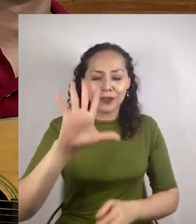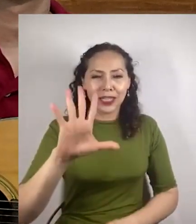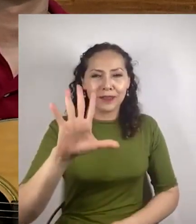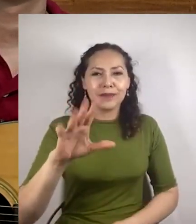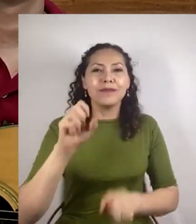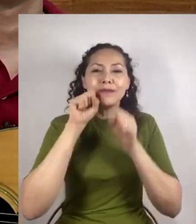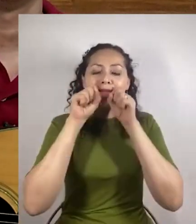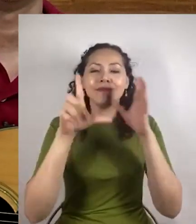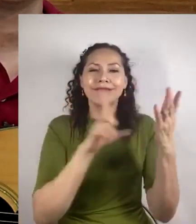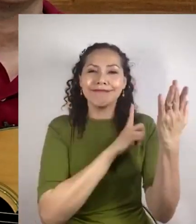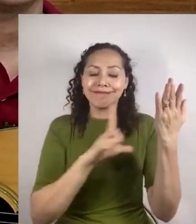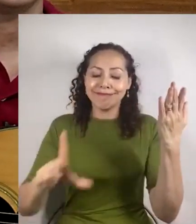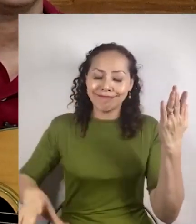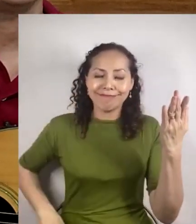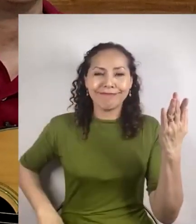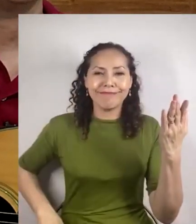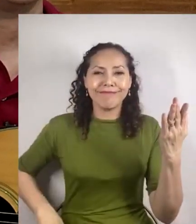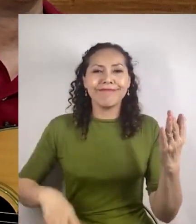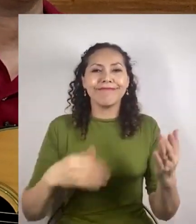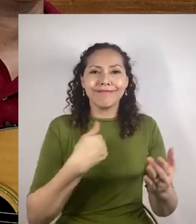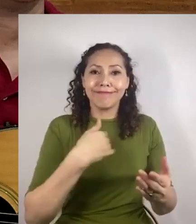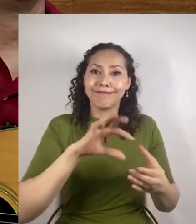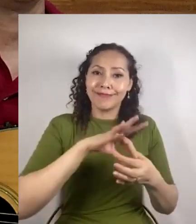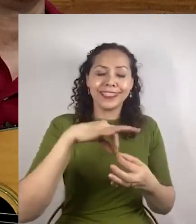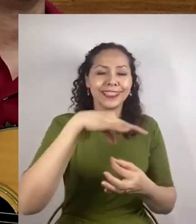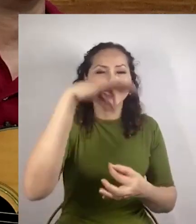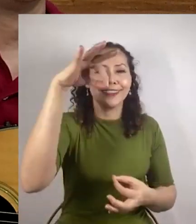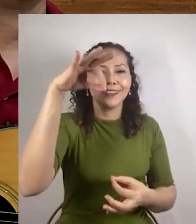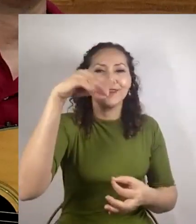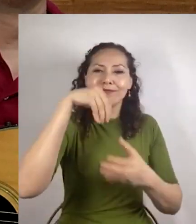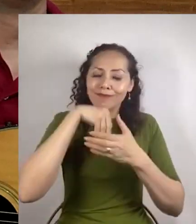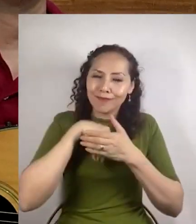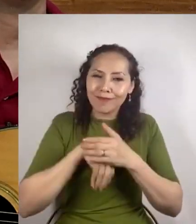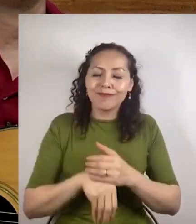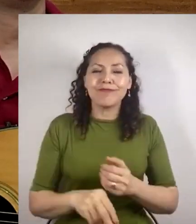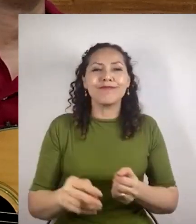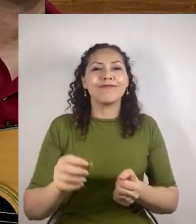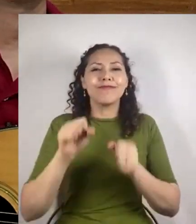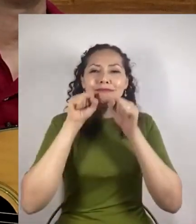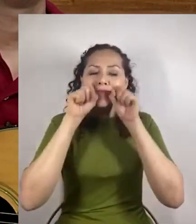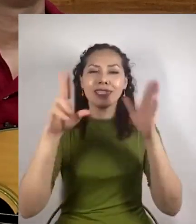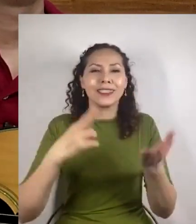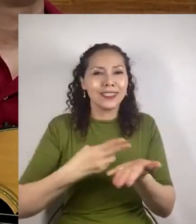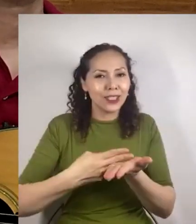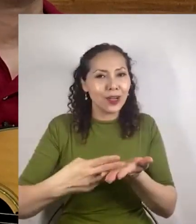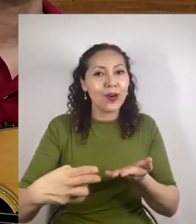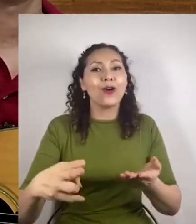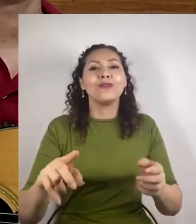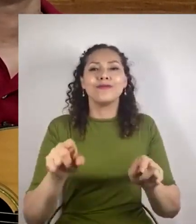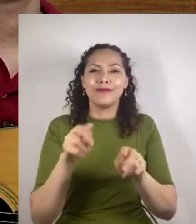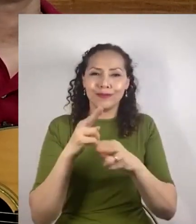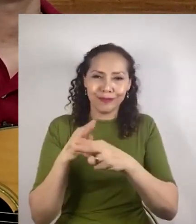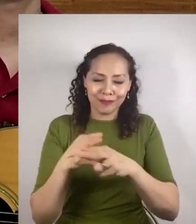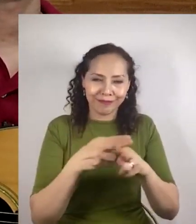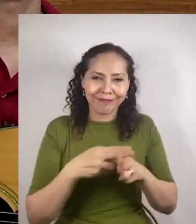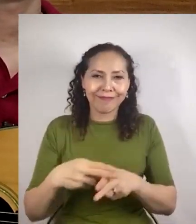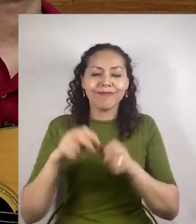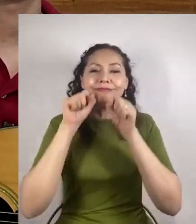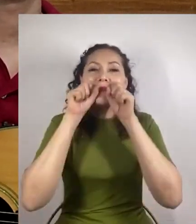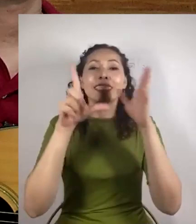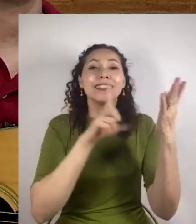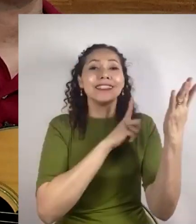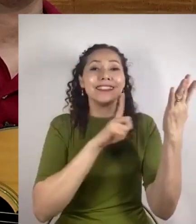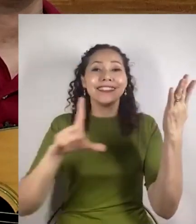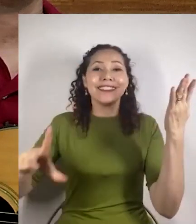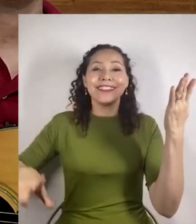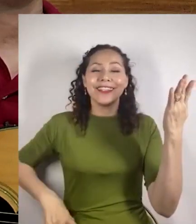the Lord, O my soul, and all that is within me. Bless His holy name. Bless the Lord, O my soul,